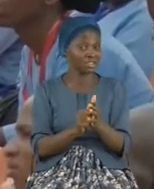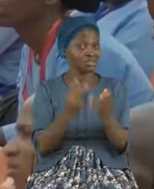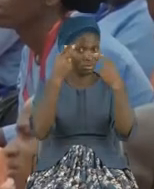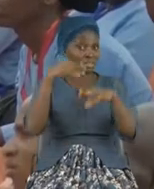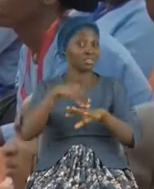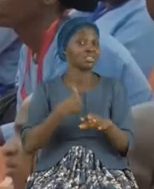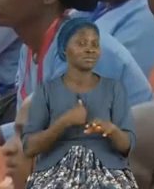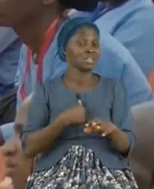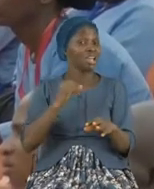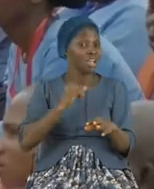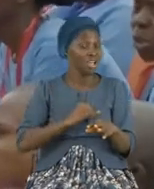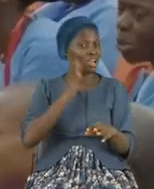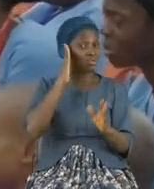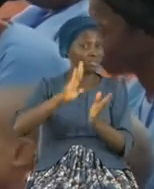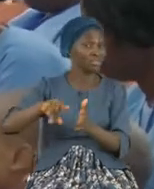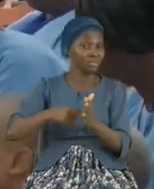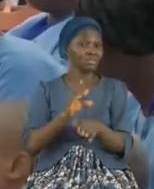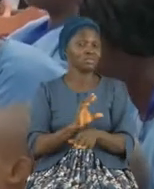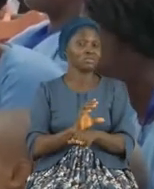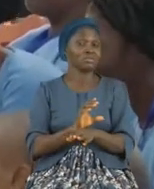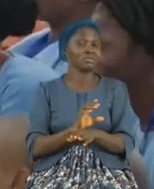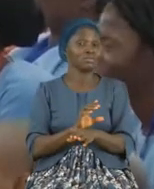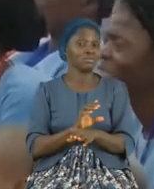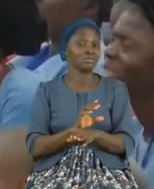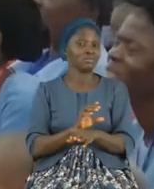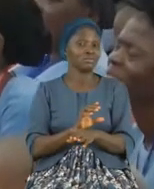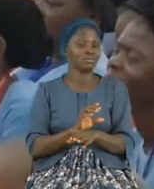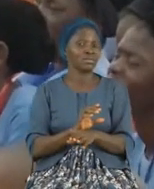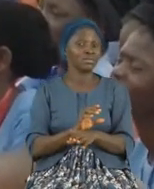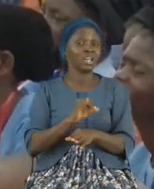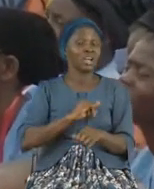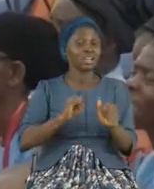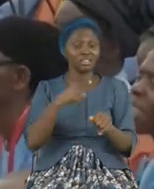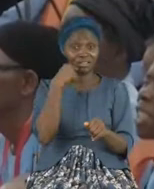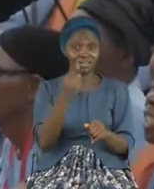will leave this church. And I can tell you other people,